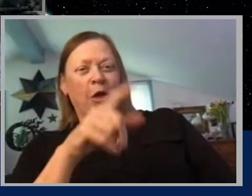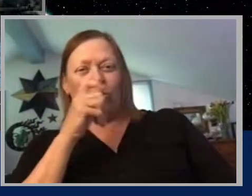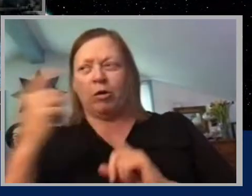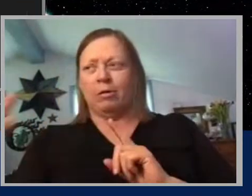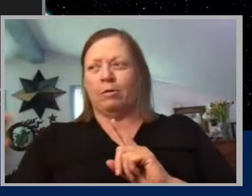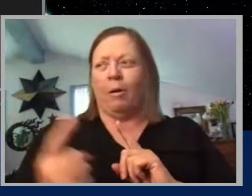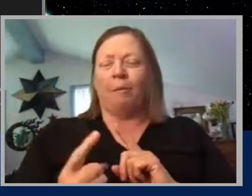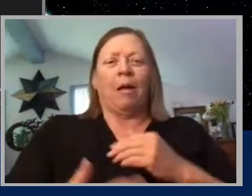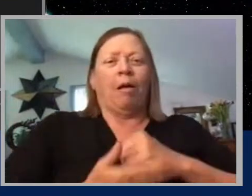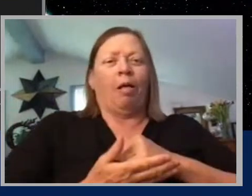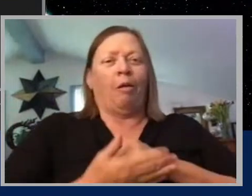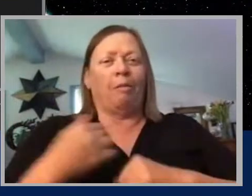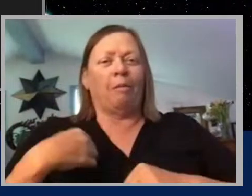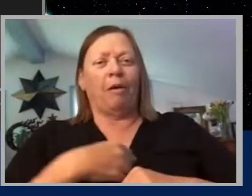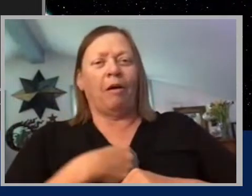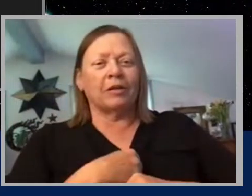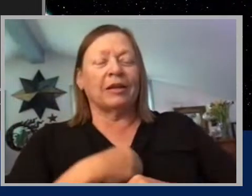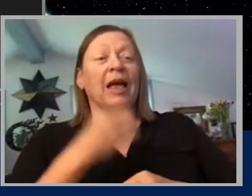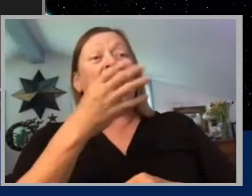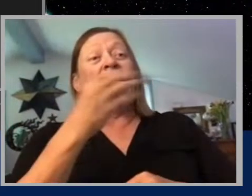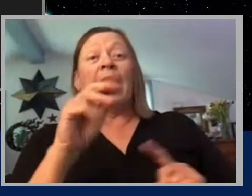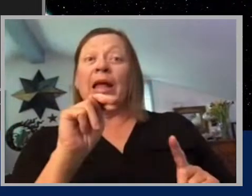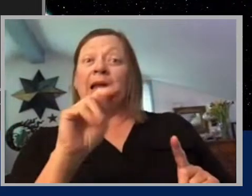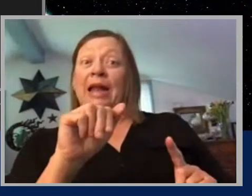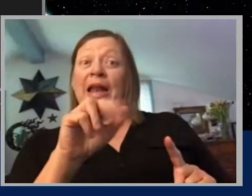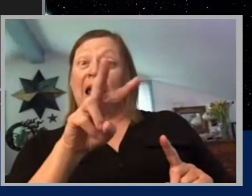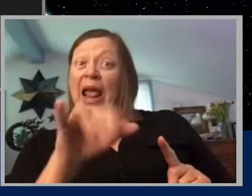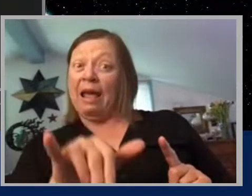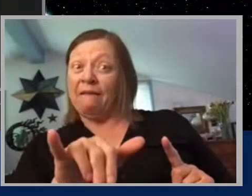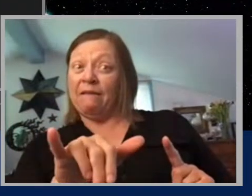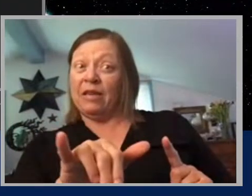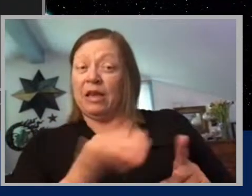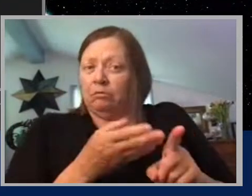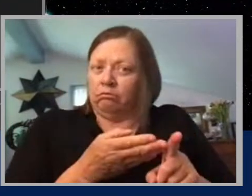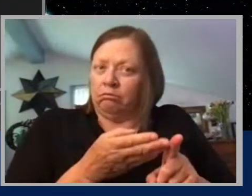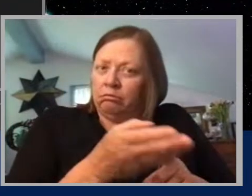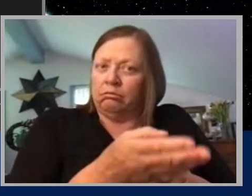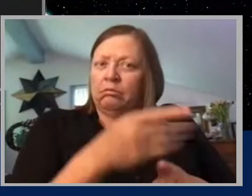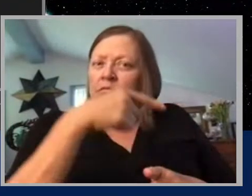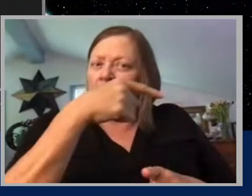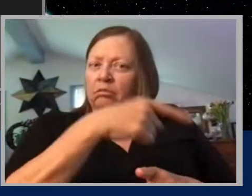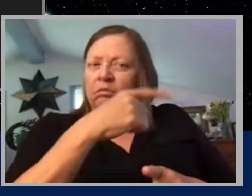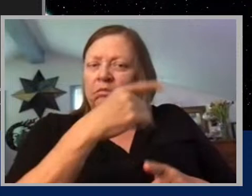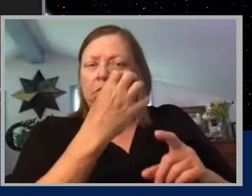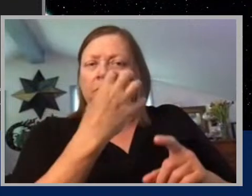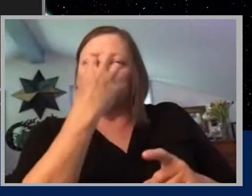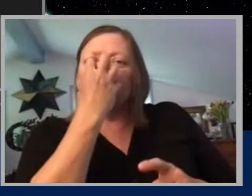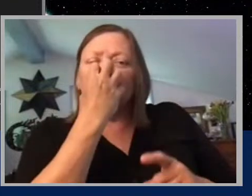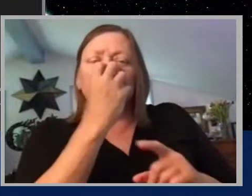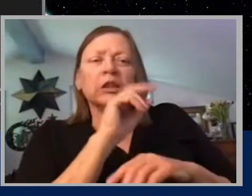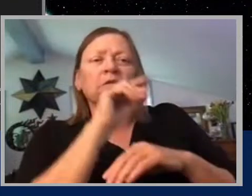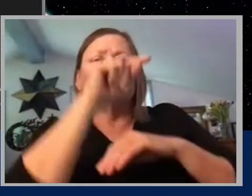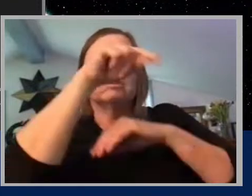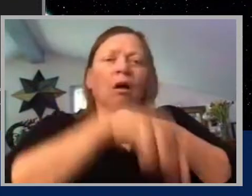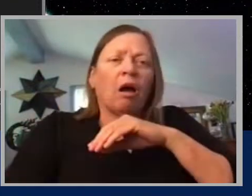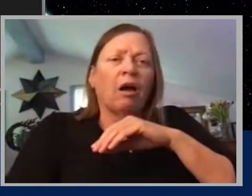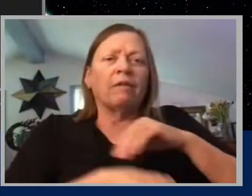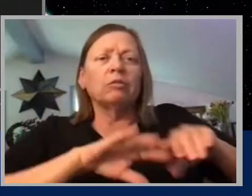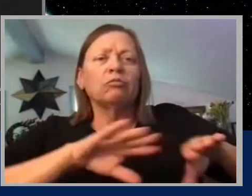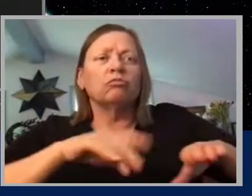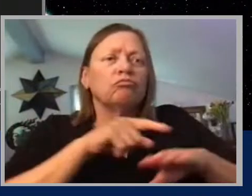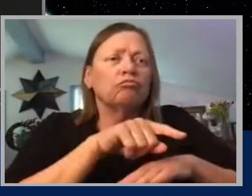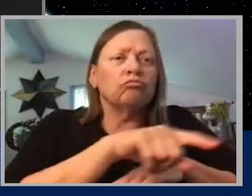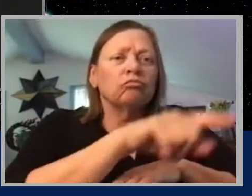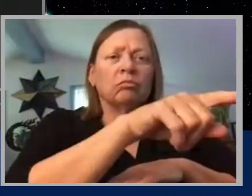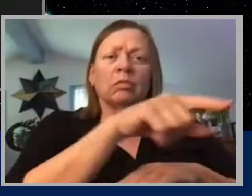actually the Navy divers branch of the military that does all of that. And we train them at Naval Base